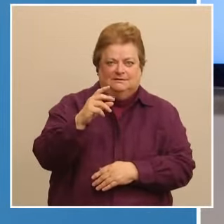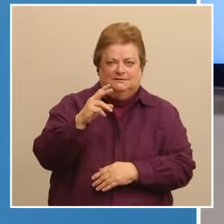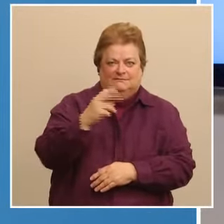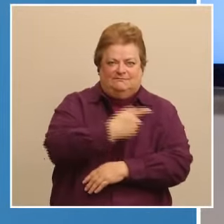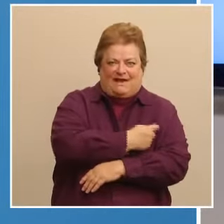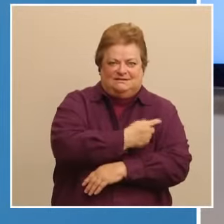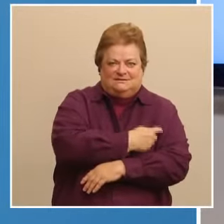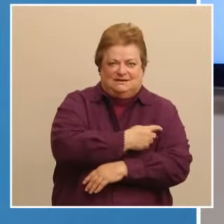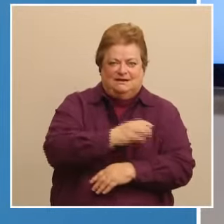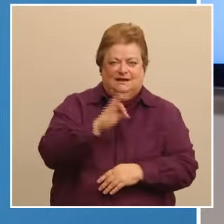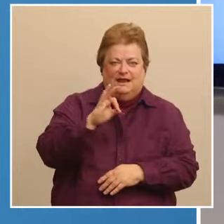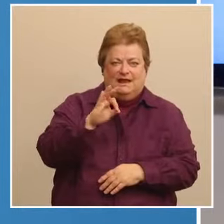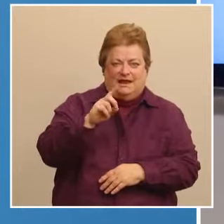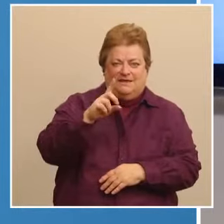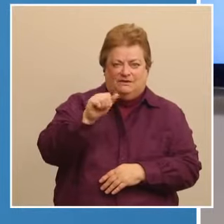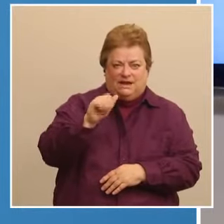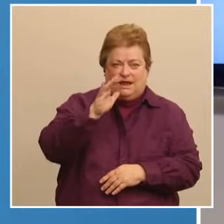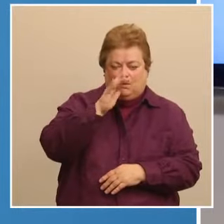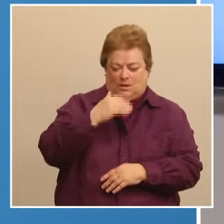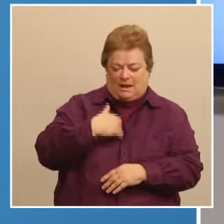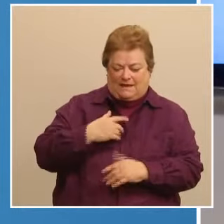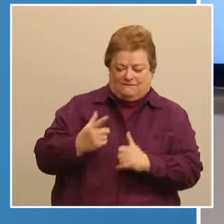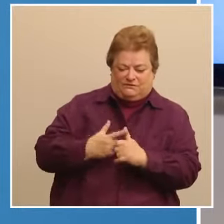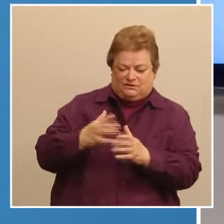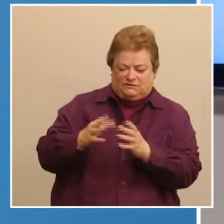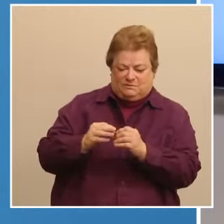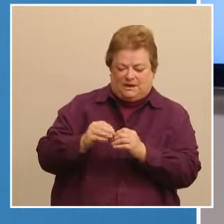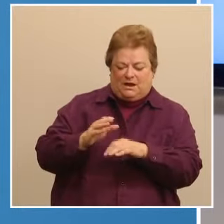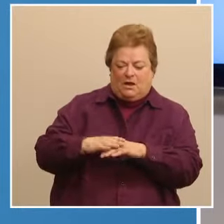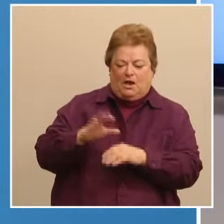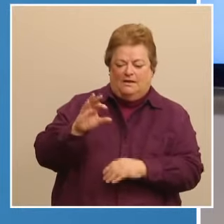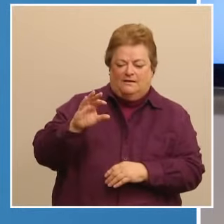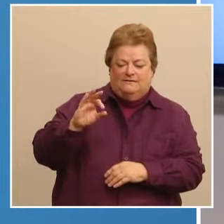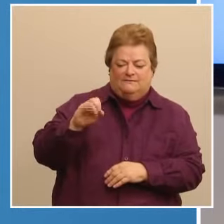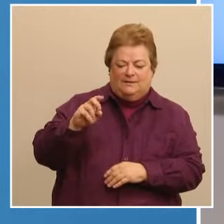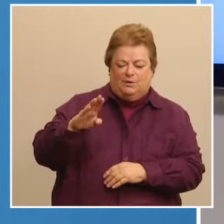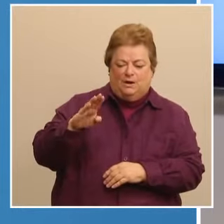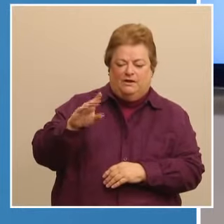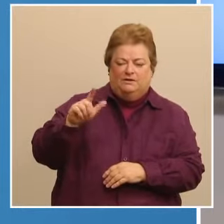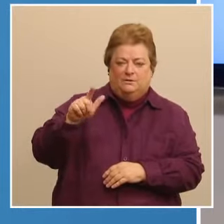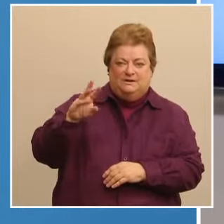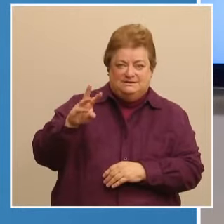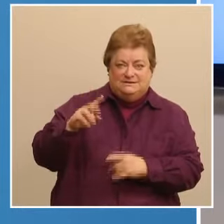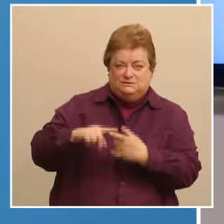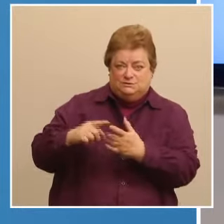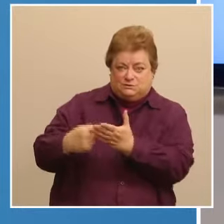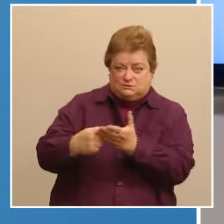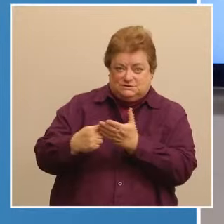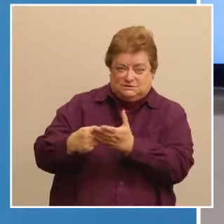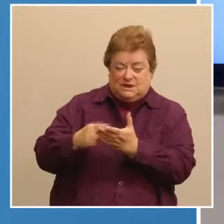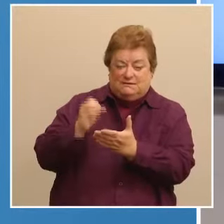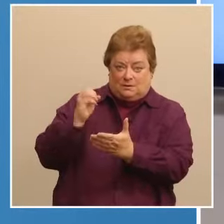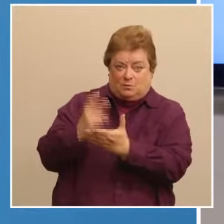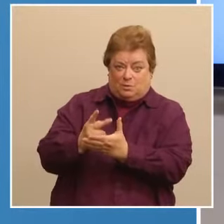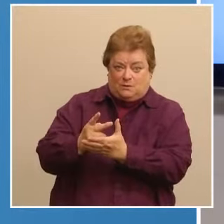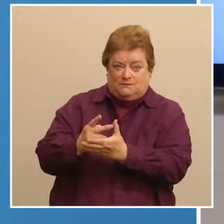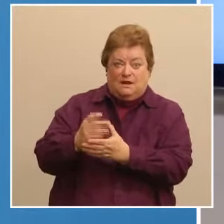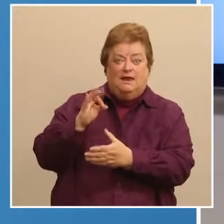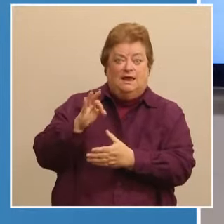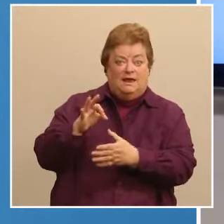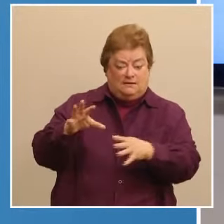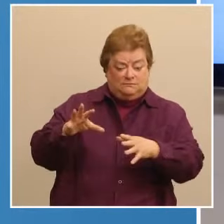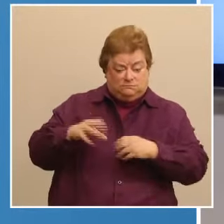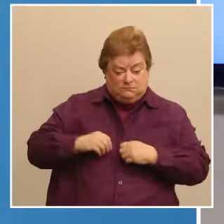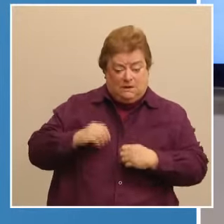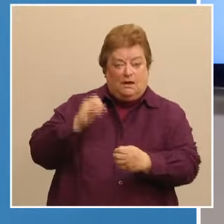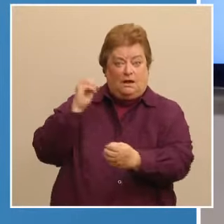hold the first meeting to discuss this vaccine on February 26th. If the company receives authorization for the